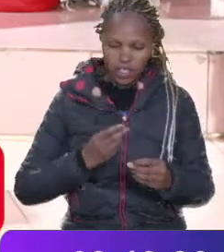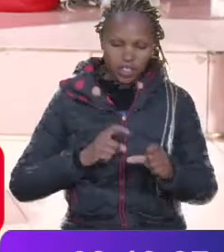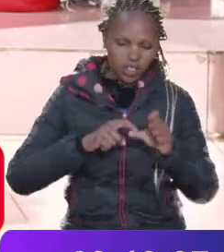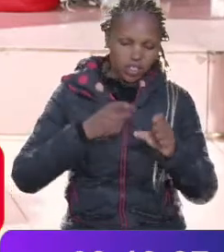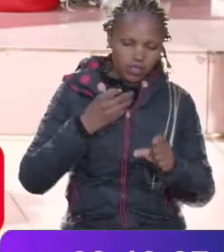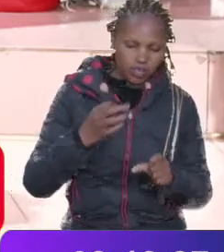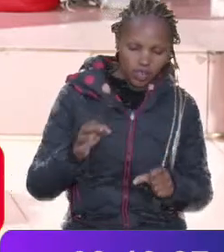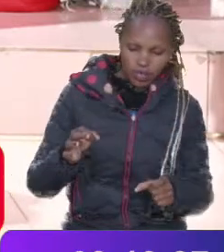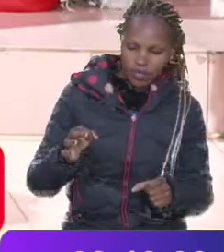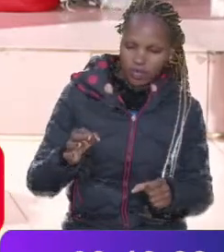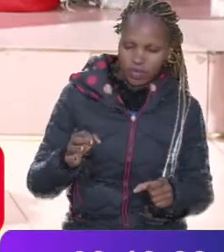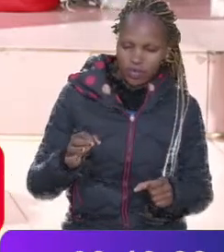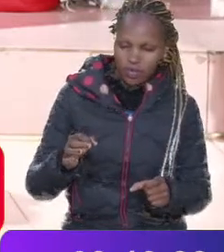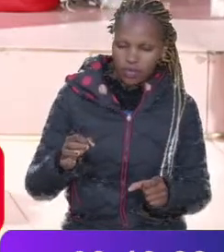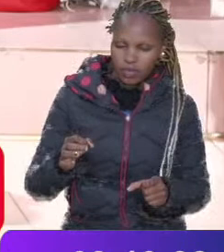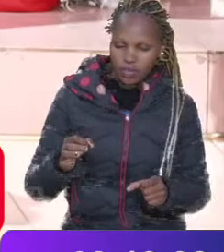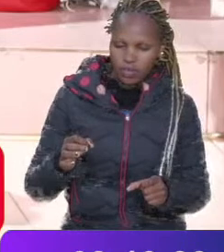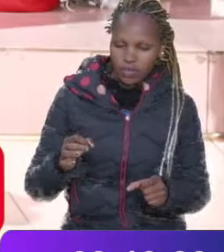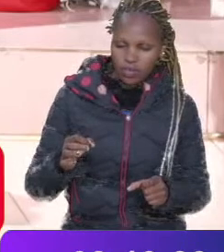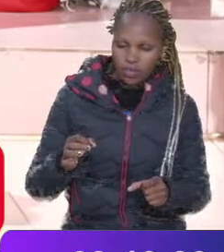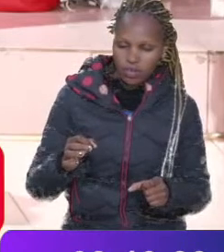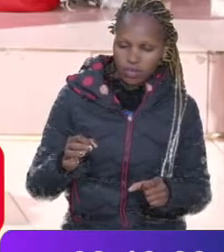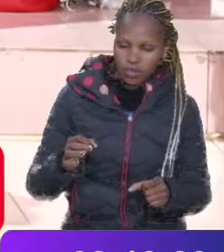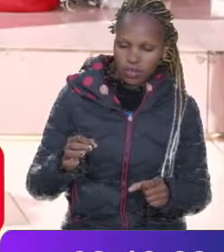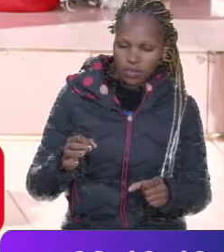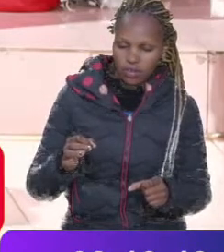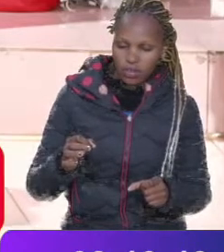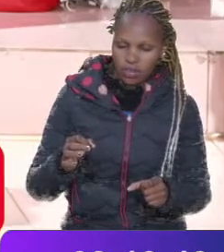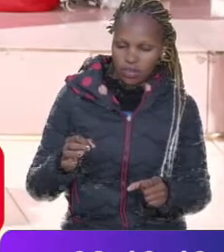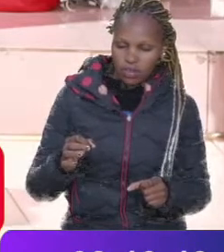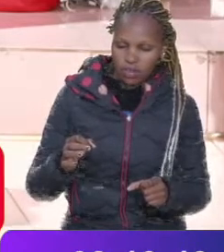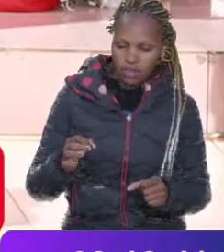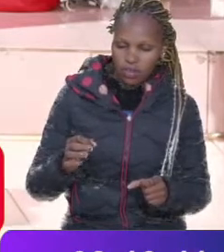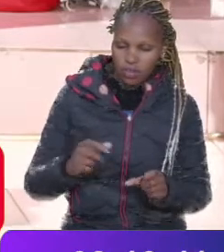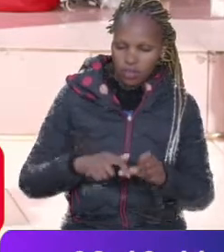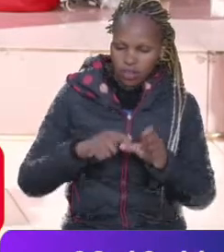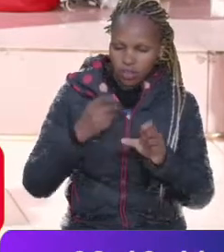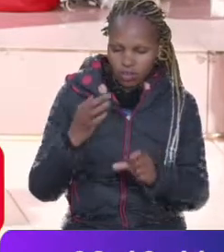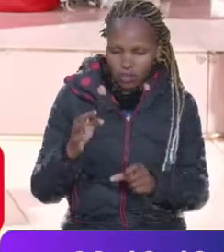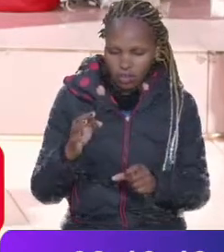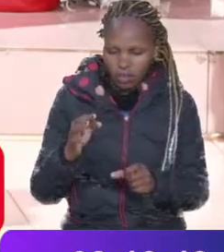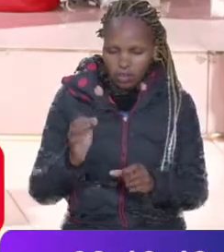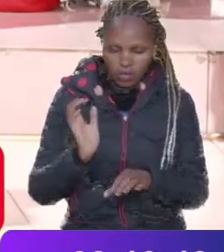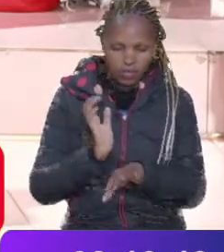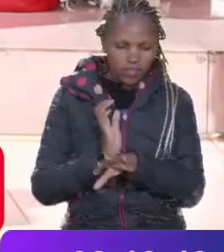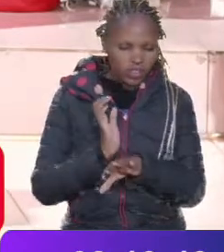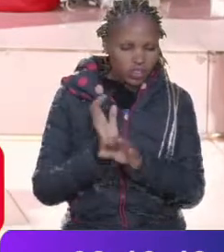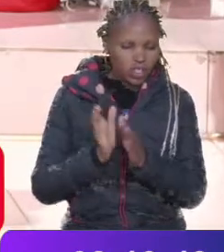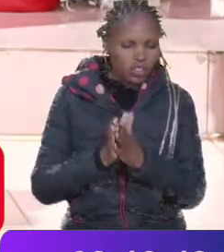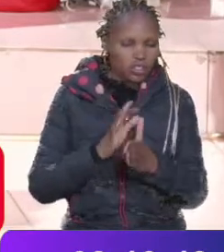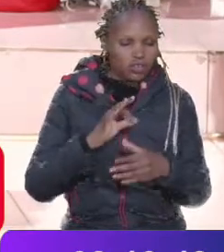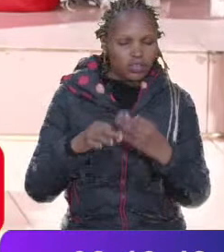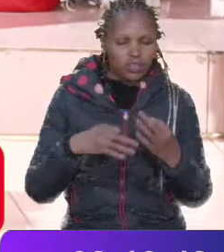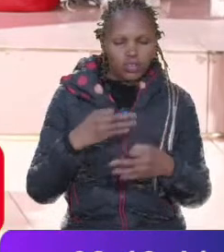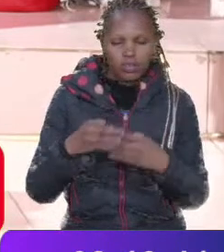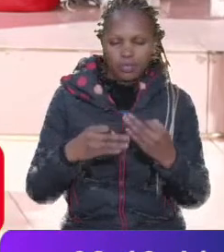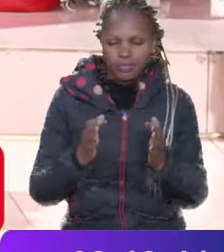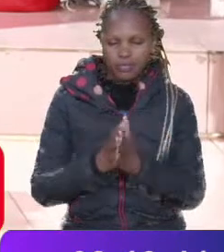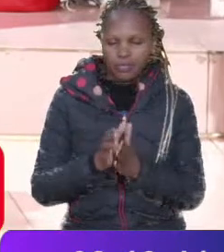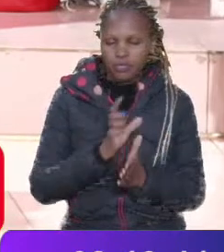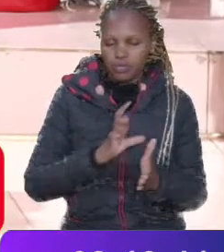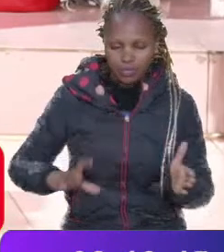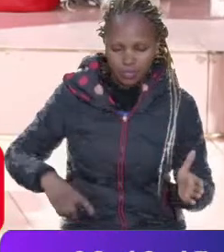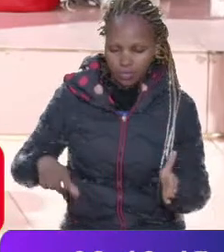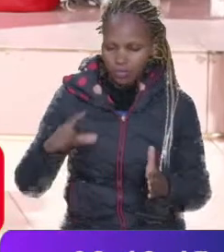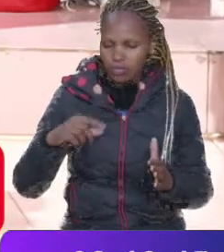of our country. You've given us the gift of a church and fellowship. And dear Lord, we